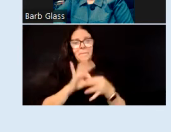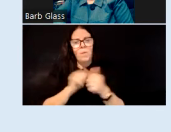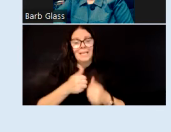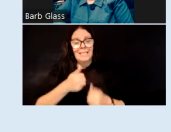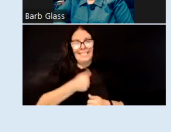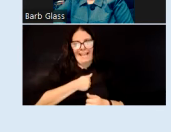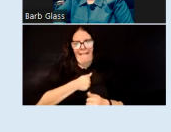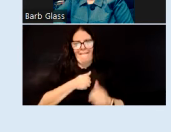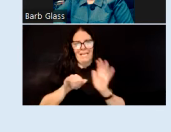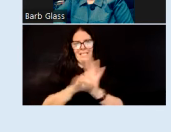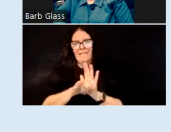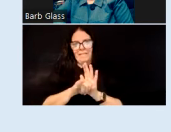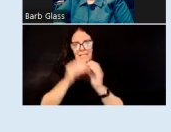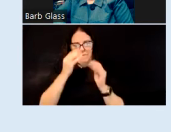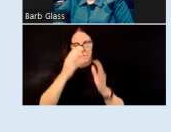Again,